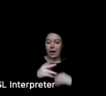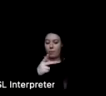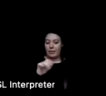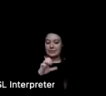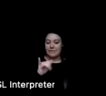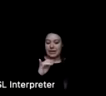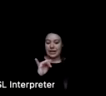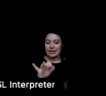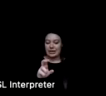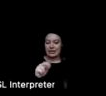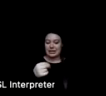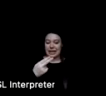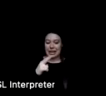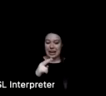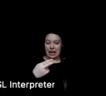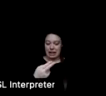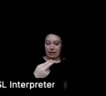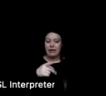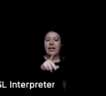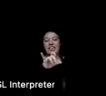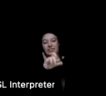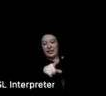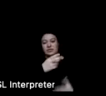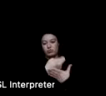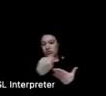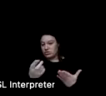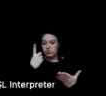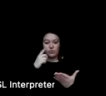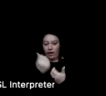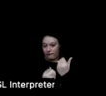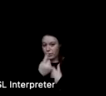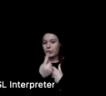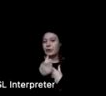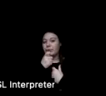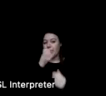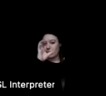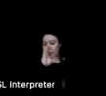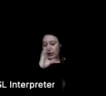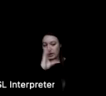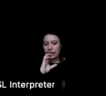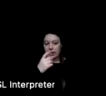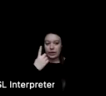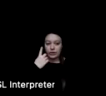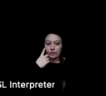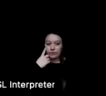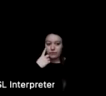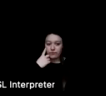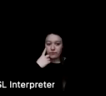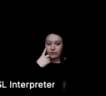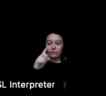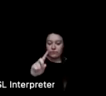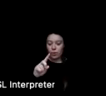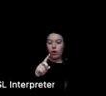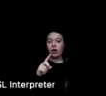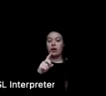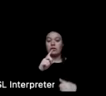actually a user facility. And so this is certainly a resource for everybody who is looking for research that's in soft materials.